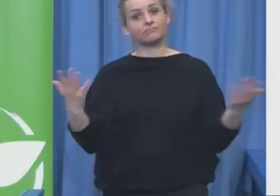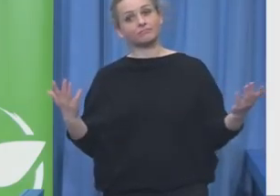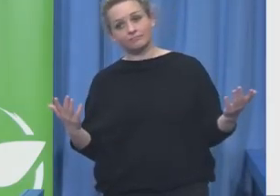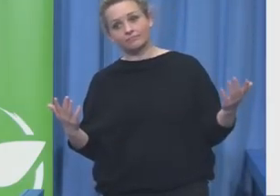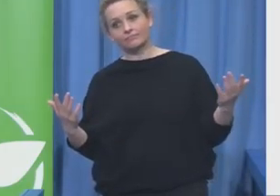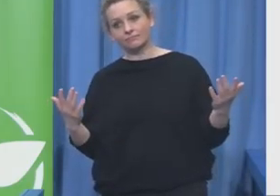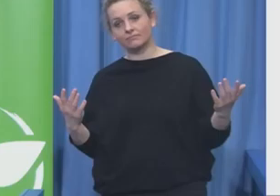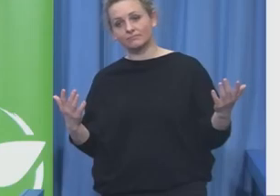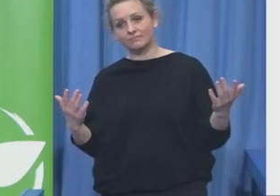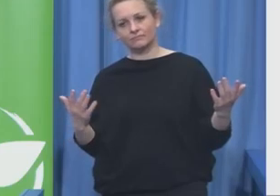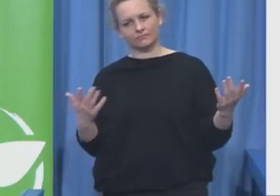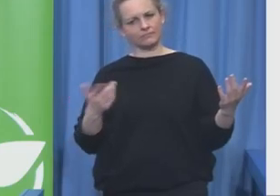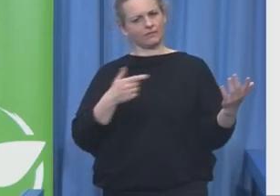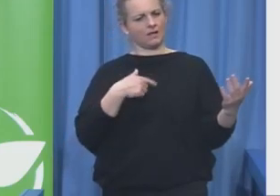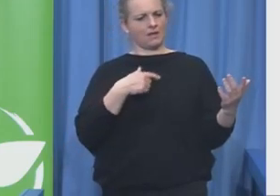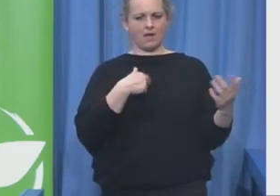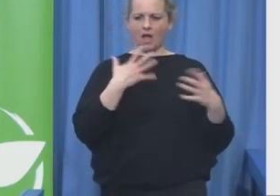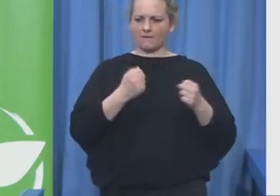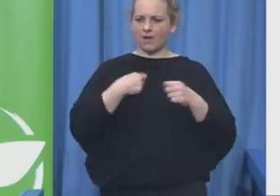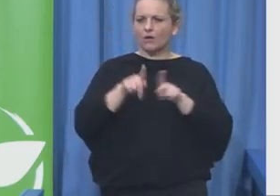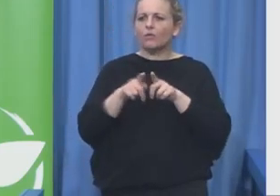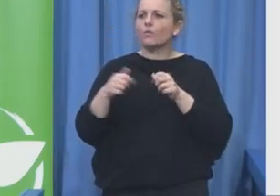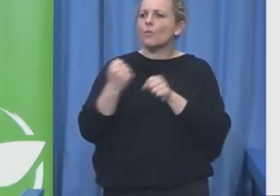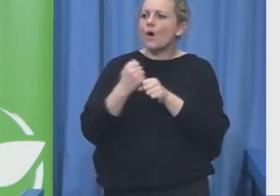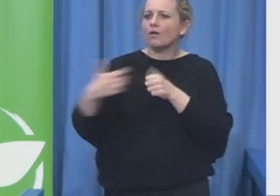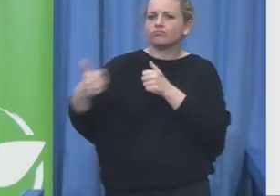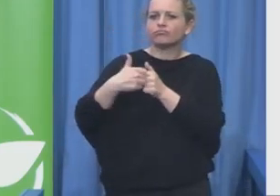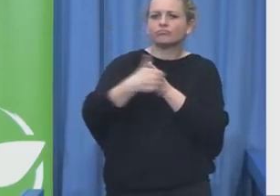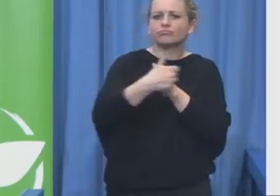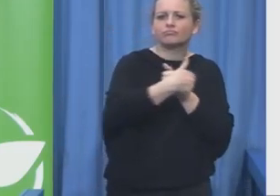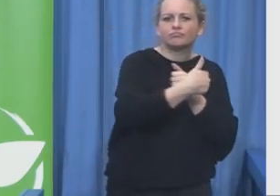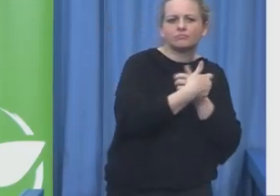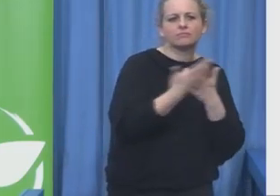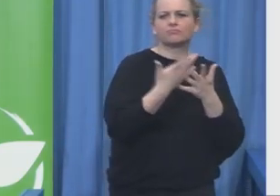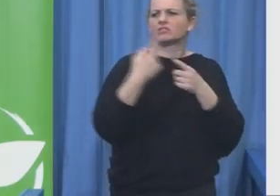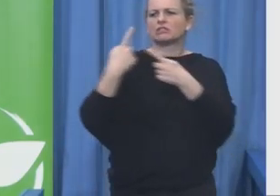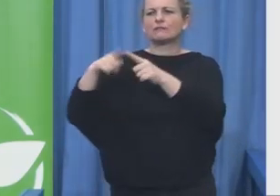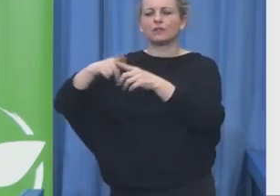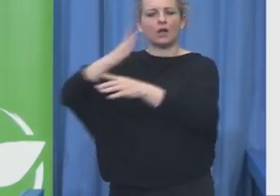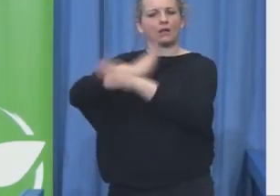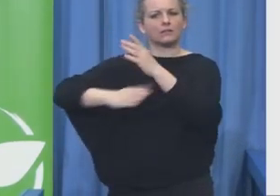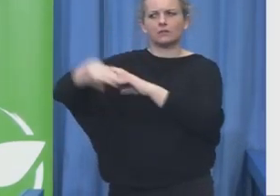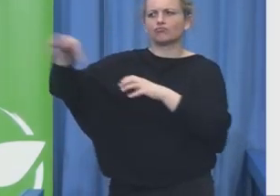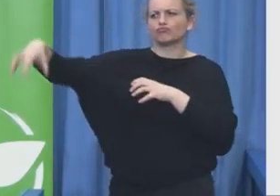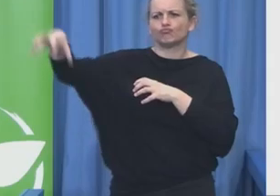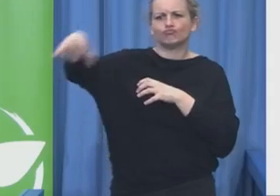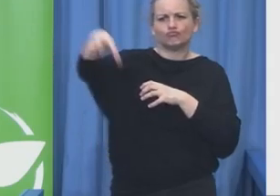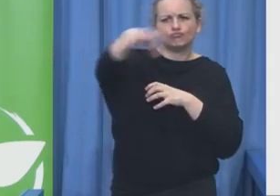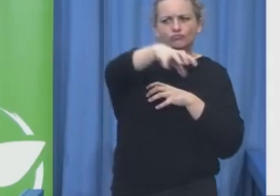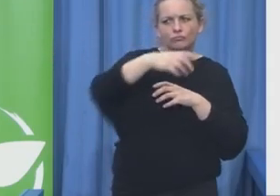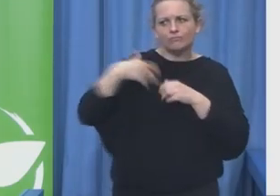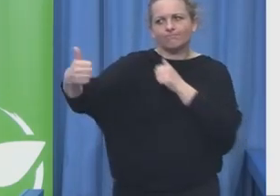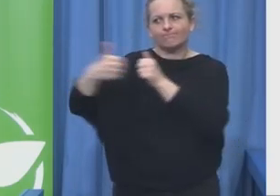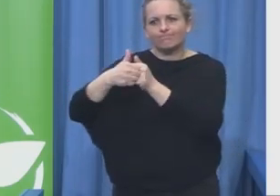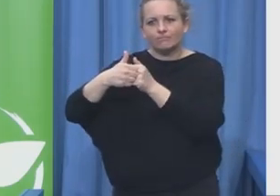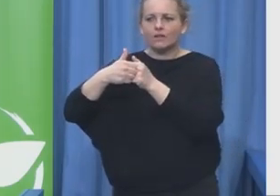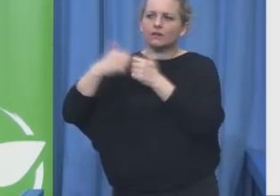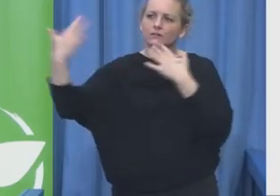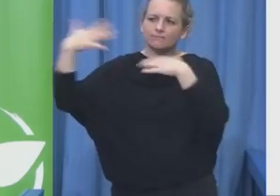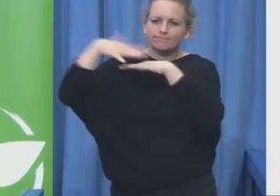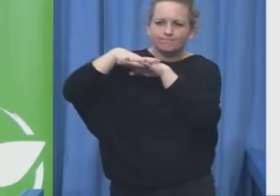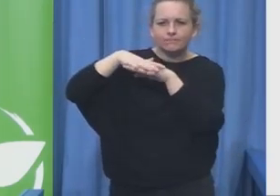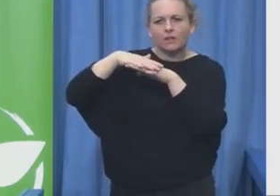saying. For example, still in Mali, for the same project, we work with different microfinance institutions, but